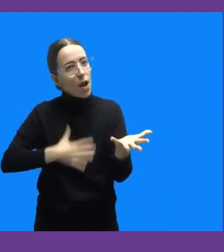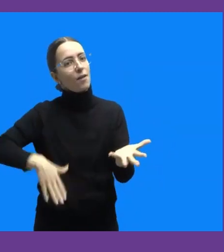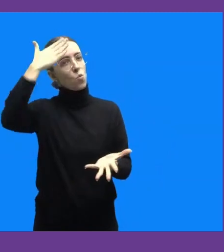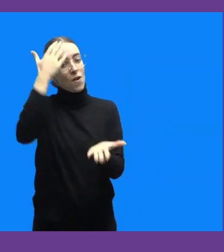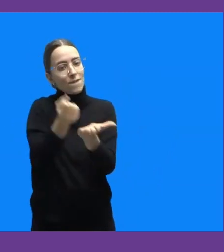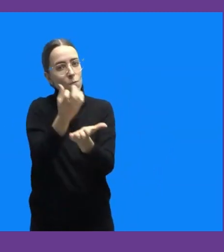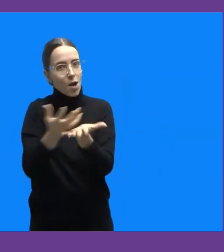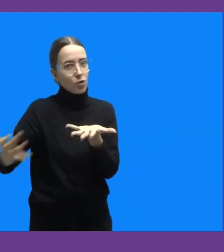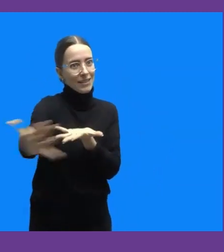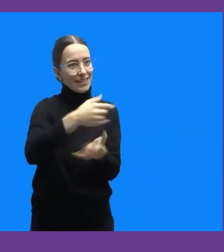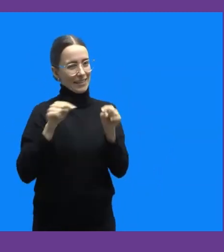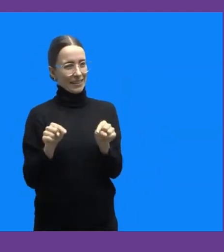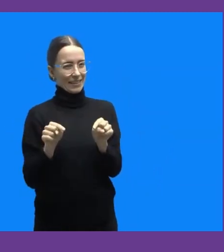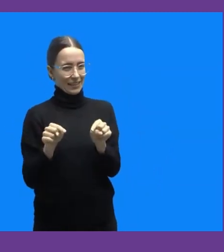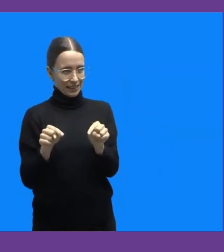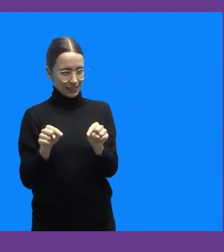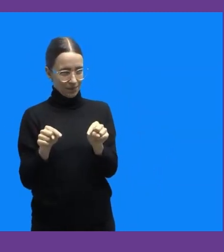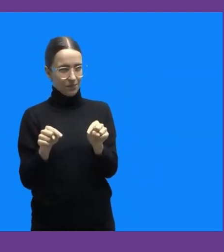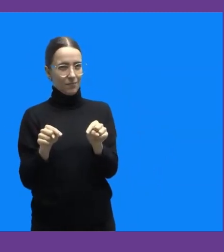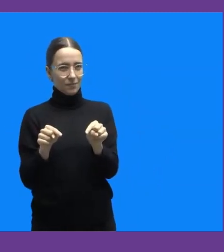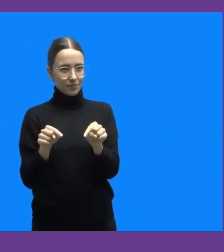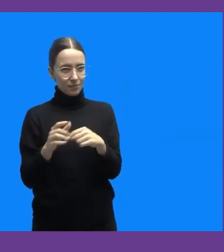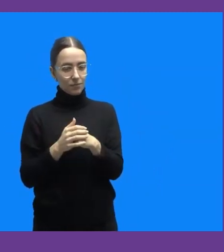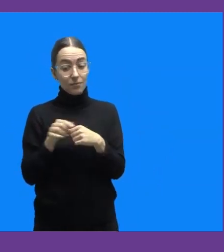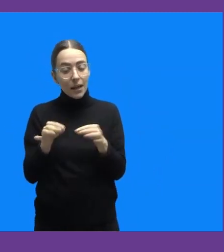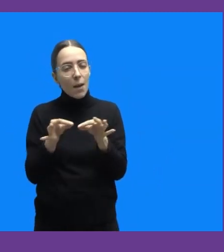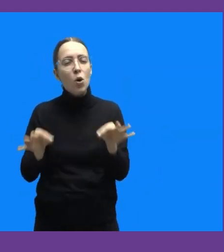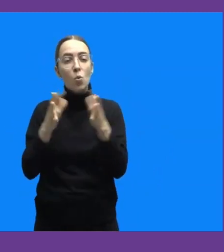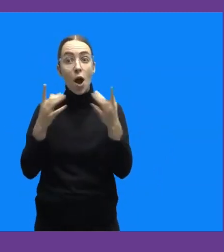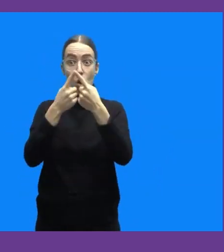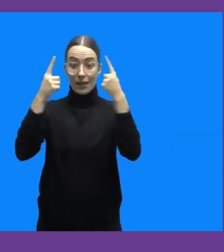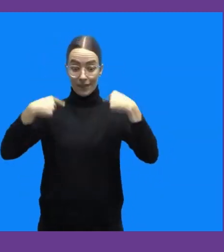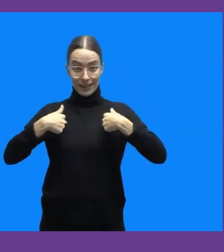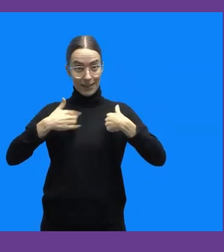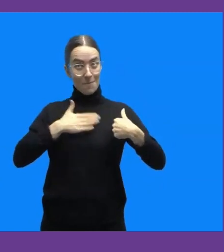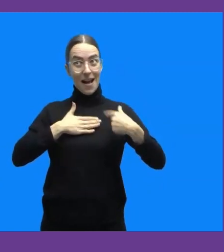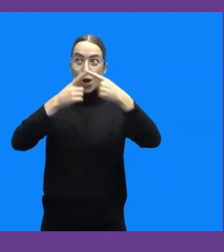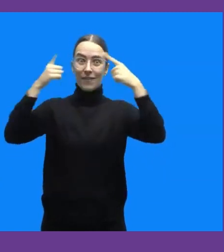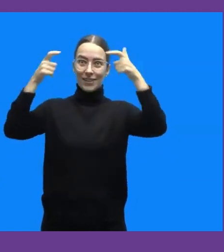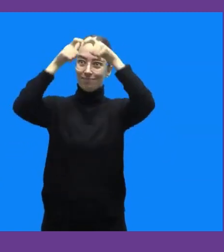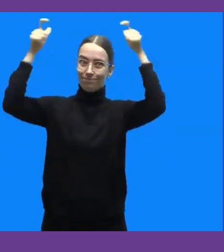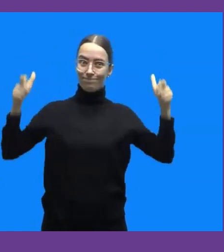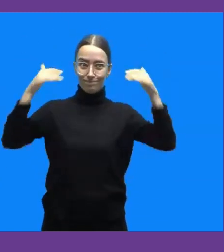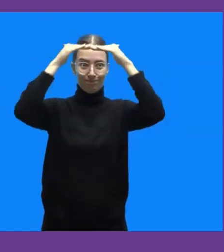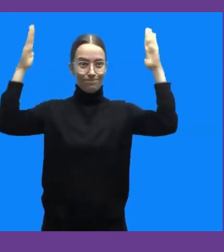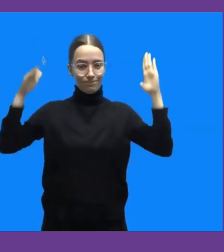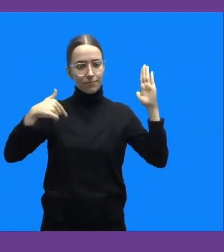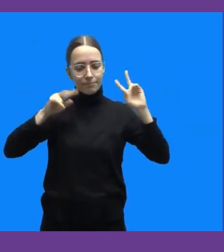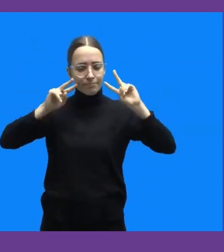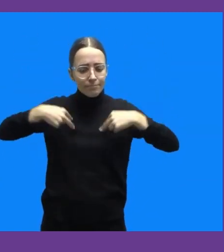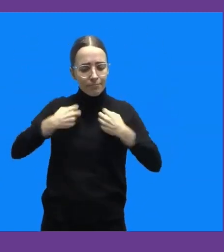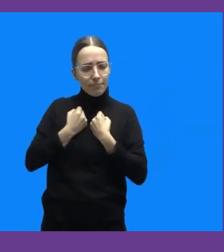robust and thorough knowledge on their community, the diversity of the community, the diversity of